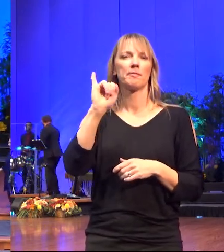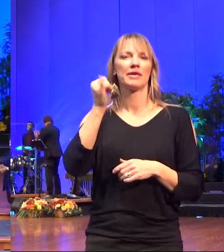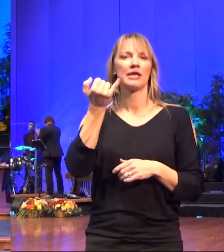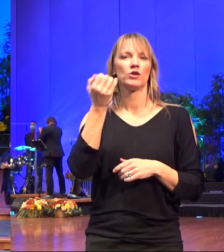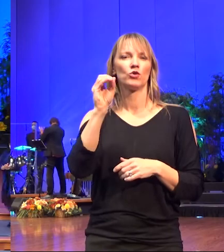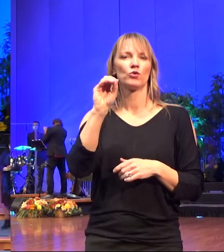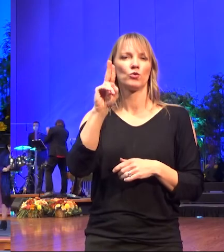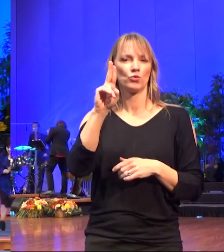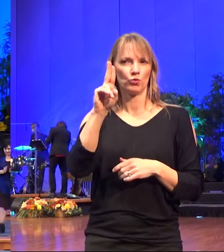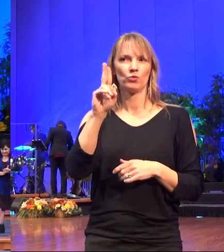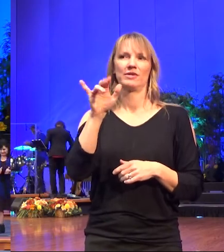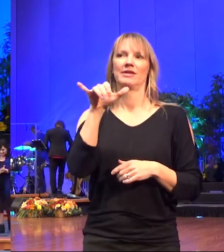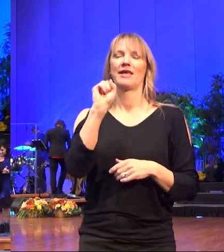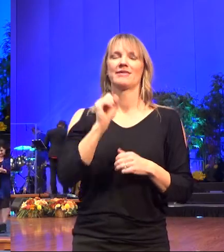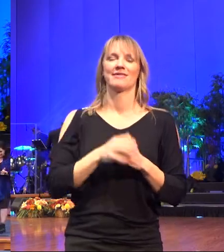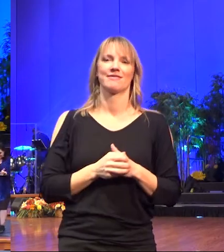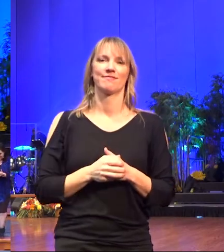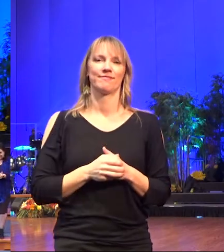Yes.